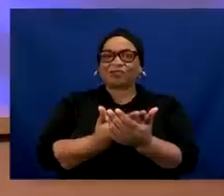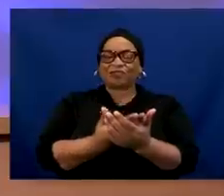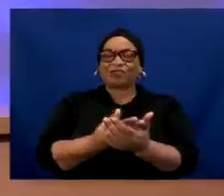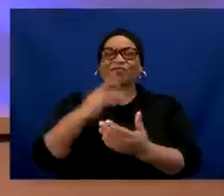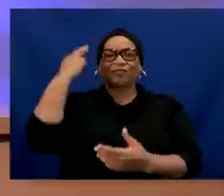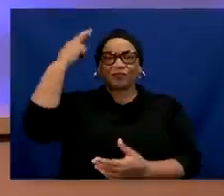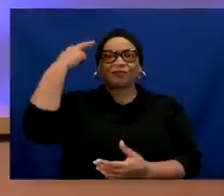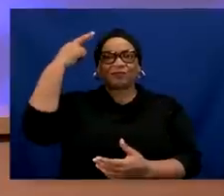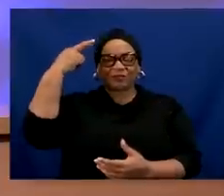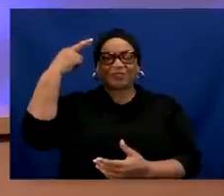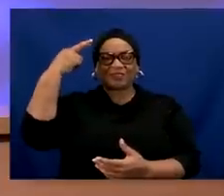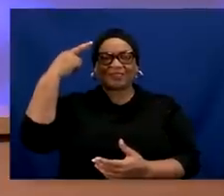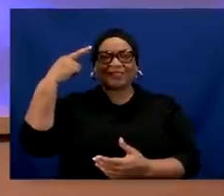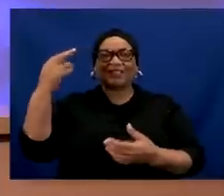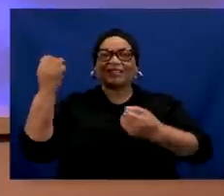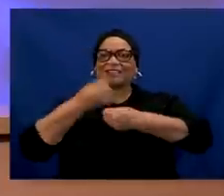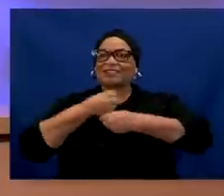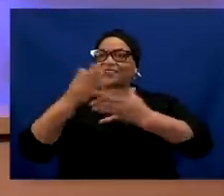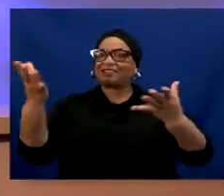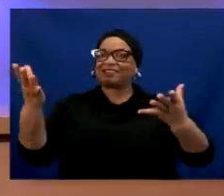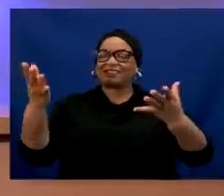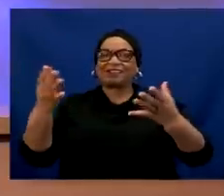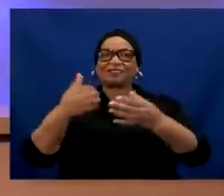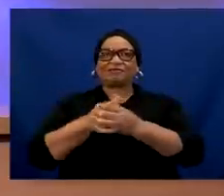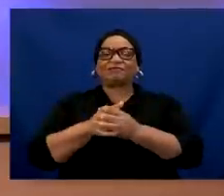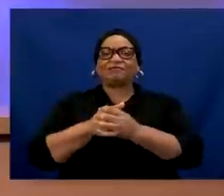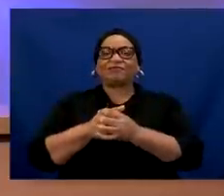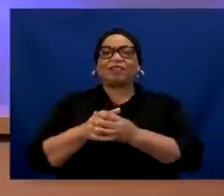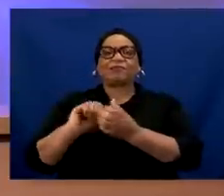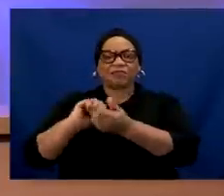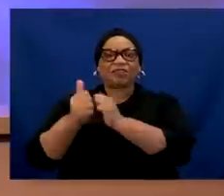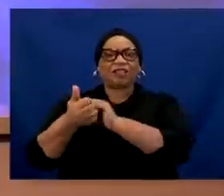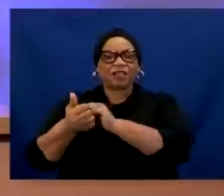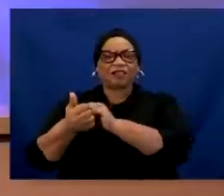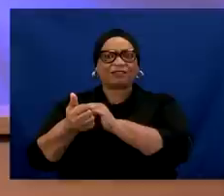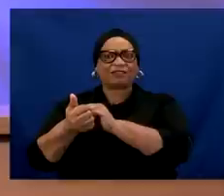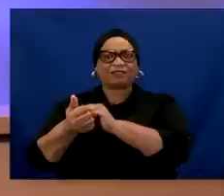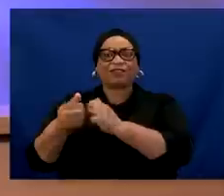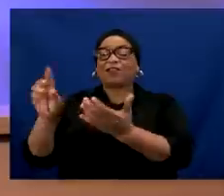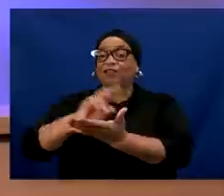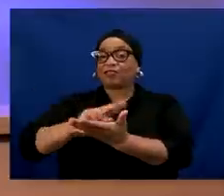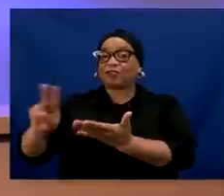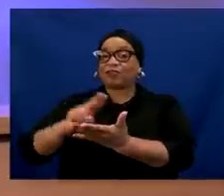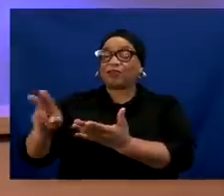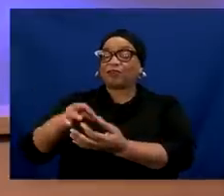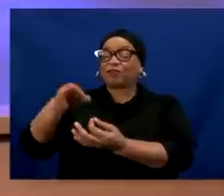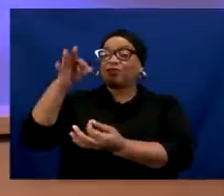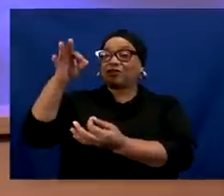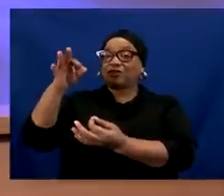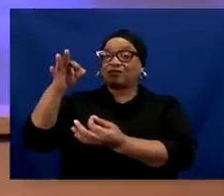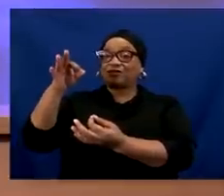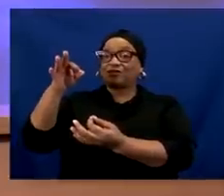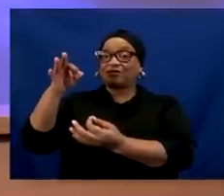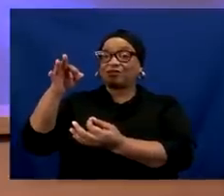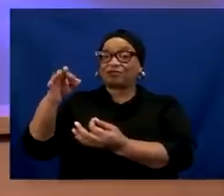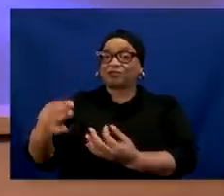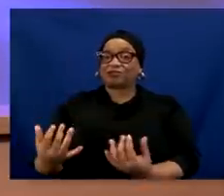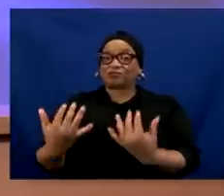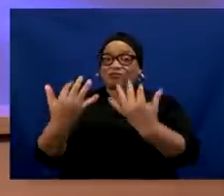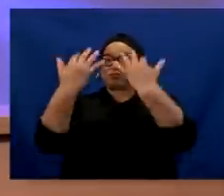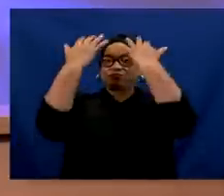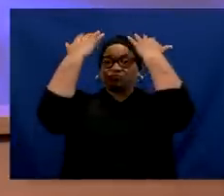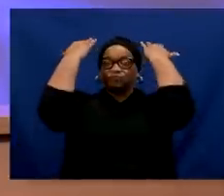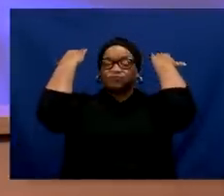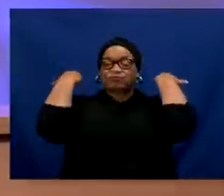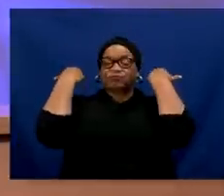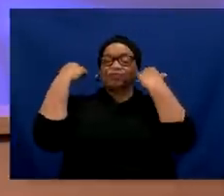say it. He says, let me tell you how it's going to work. The Holy Ghost is going to come upon you. The power of the